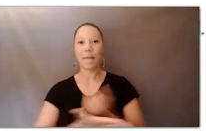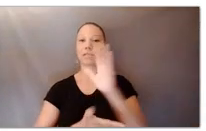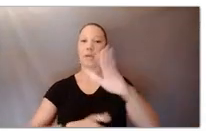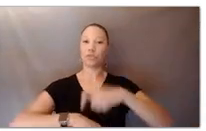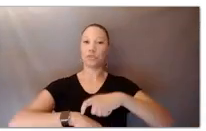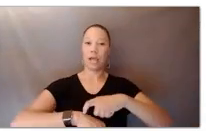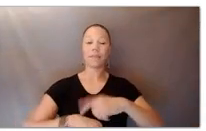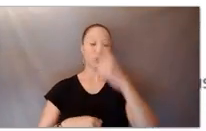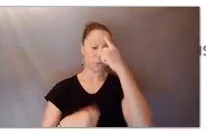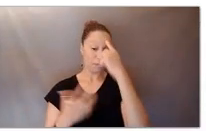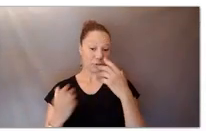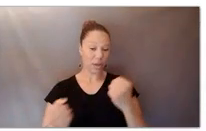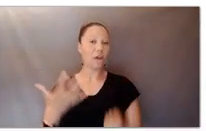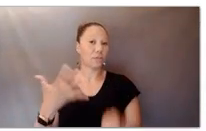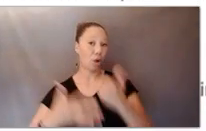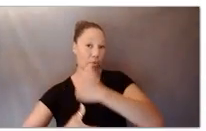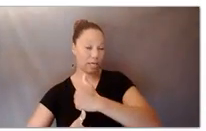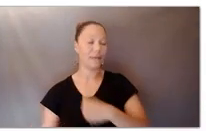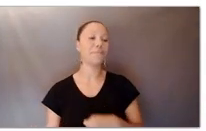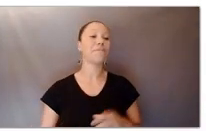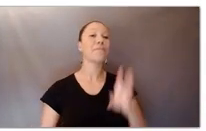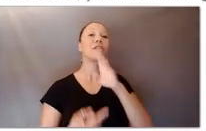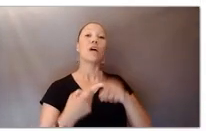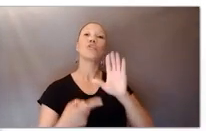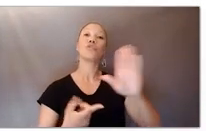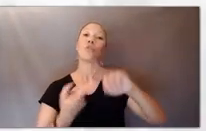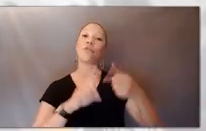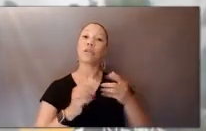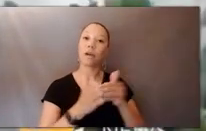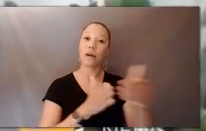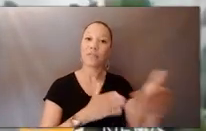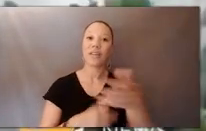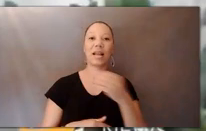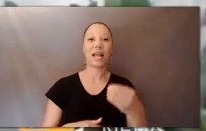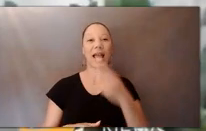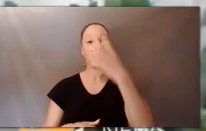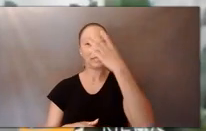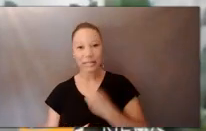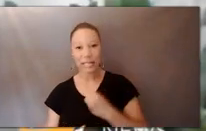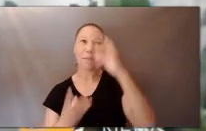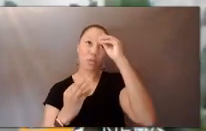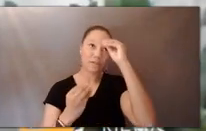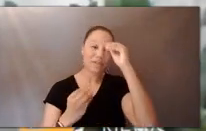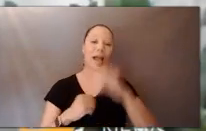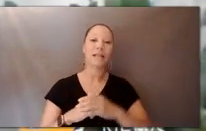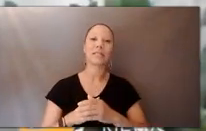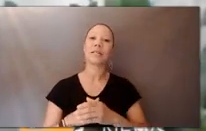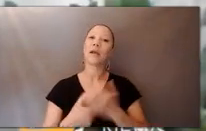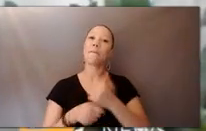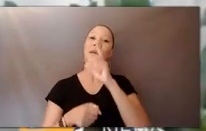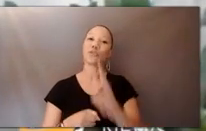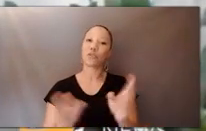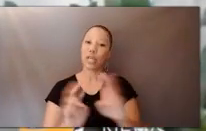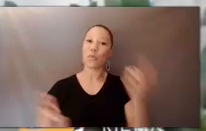mental health a priority, talk to your friends often, and set good boundaries for sleep and reflection, all to get ready for your